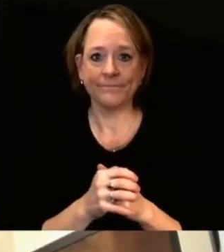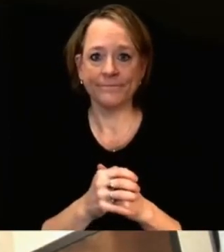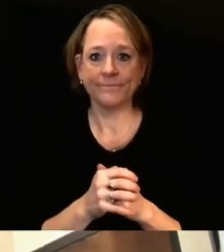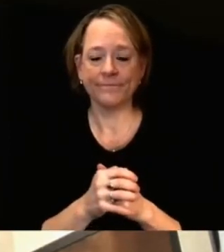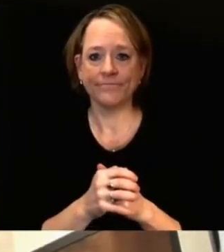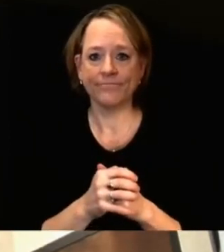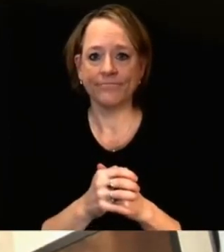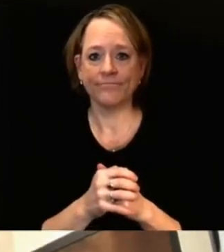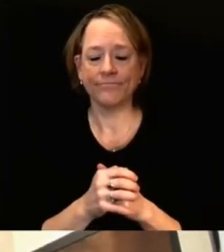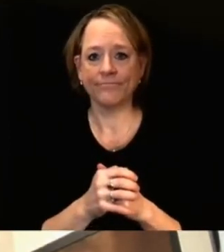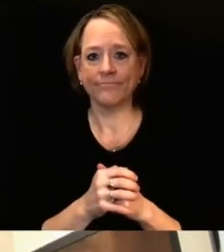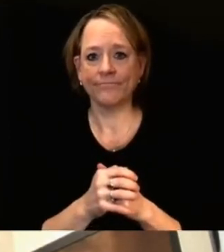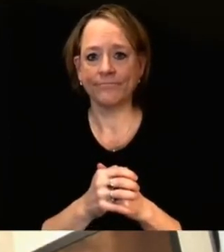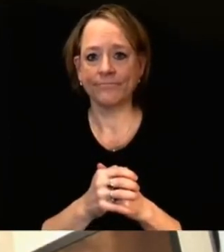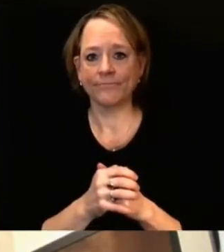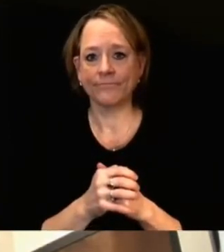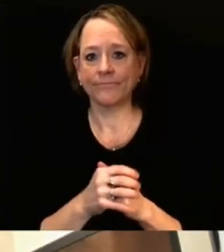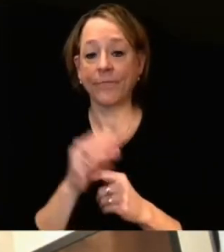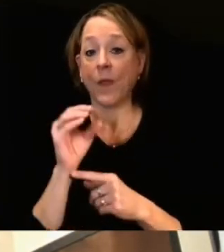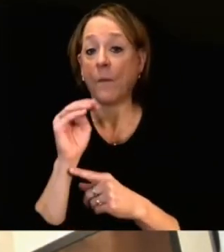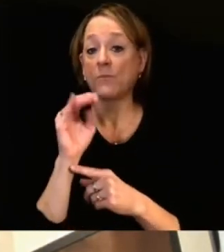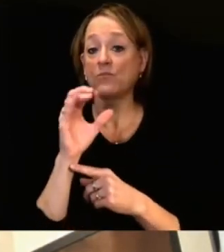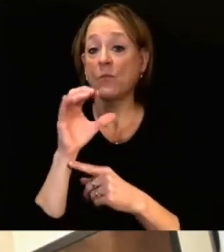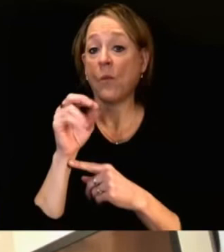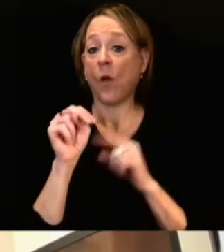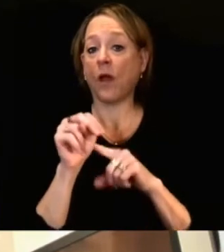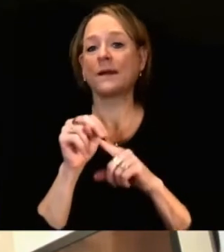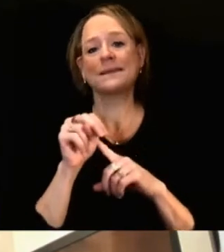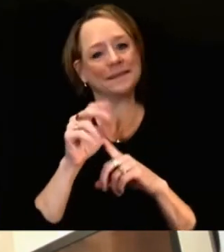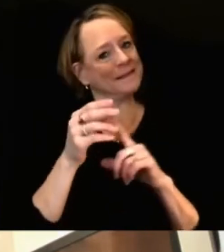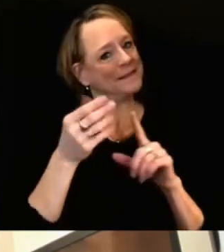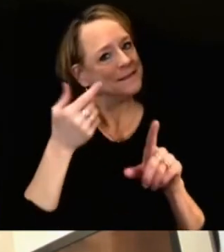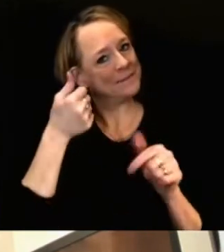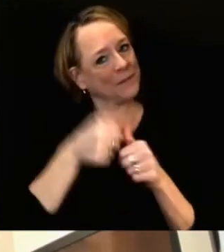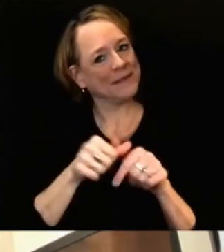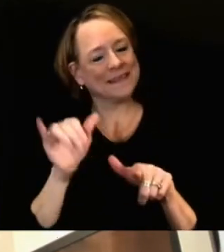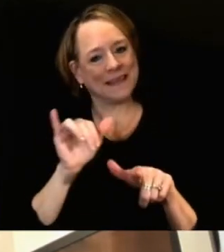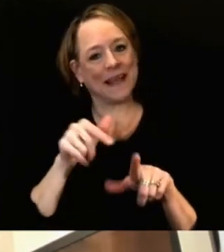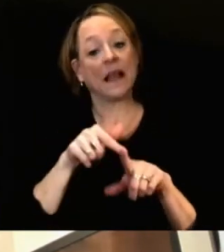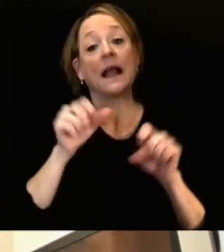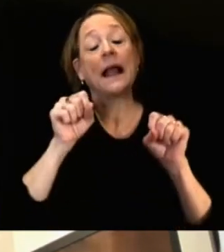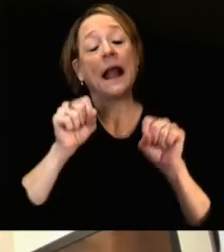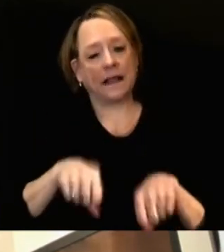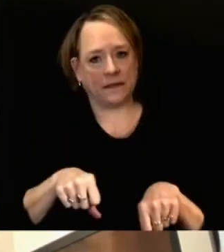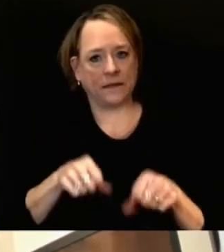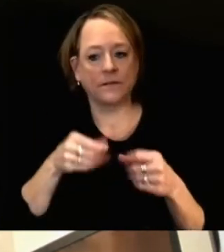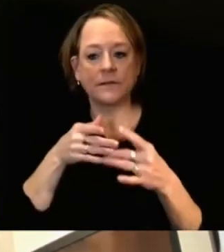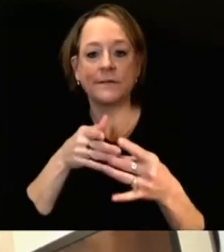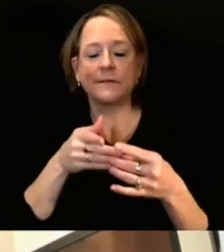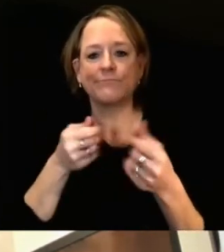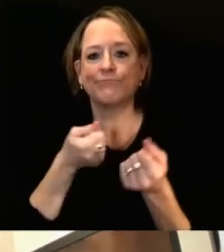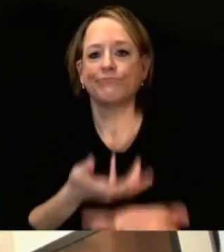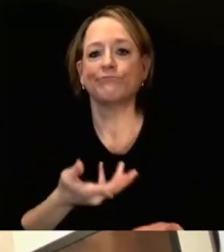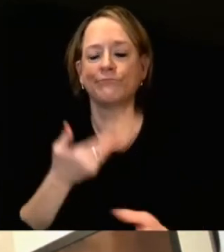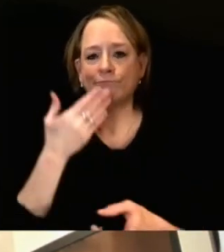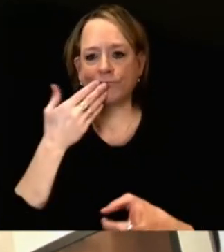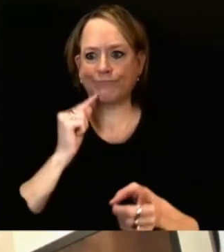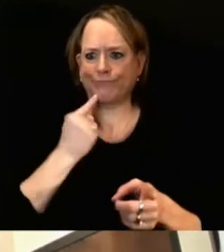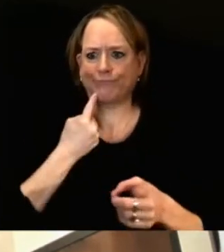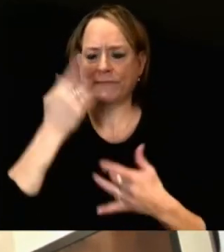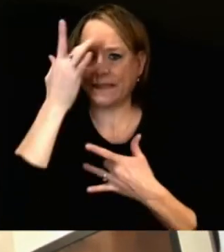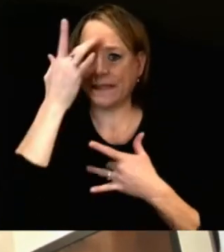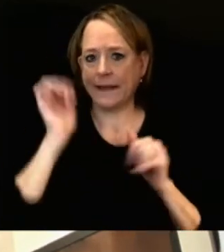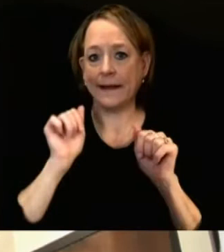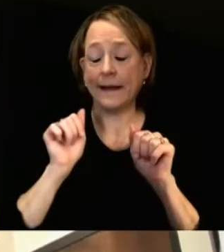disease, but for any given person, the risk of getting a common cold, particularly if you're vaccinated, is quite a bit higher than it was